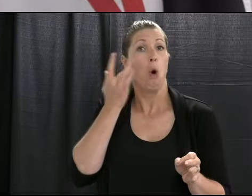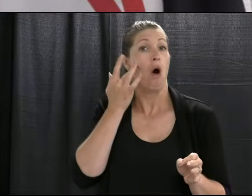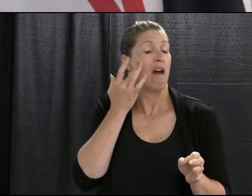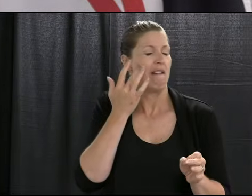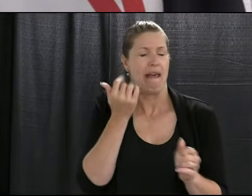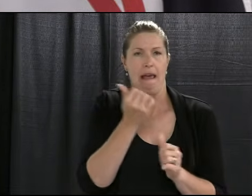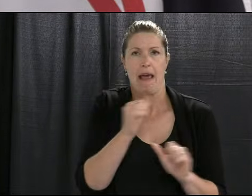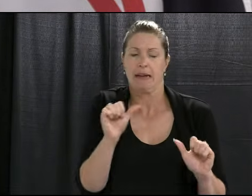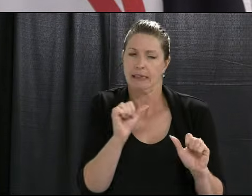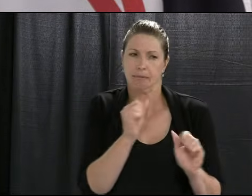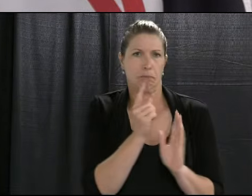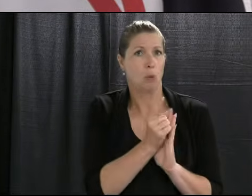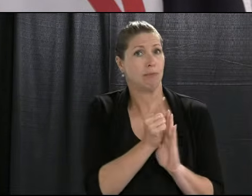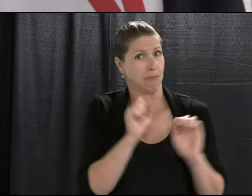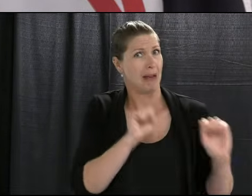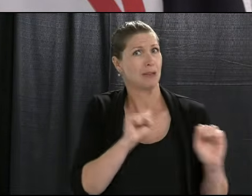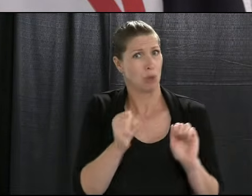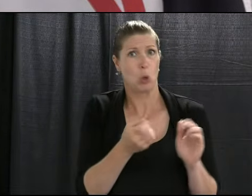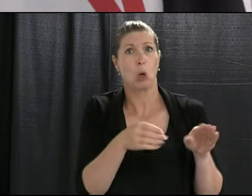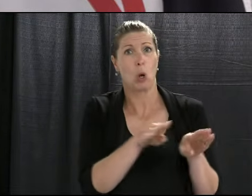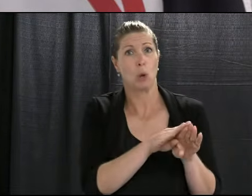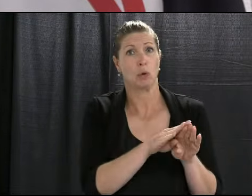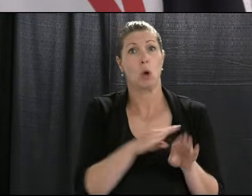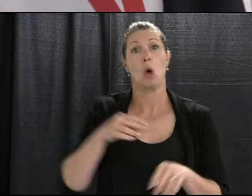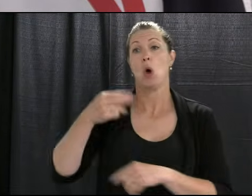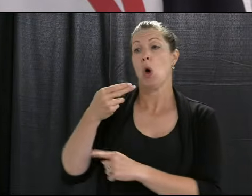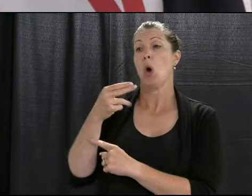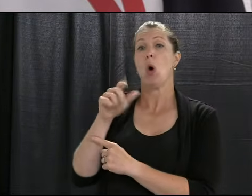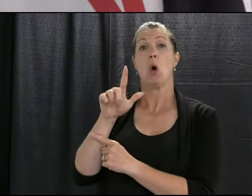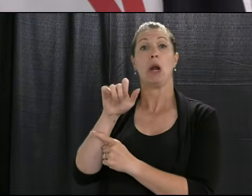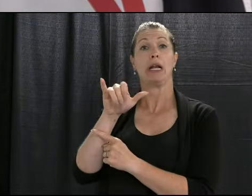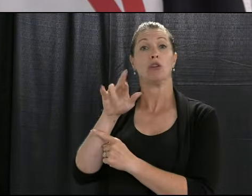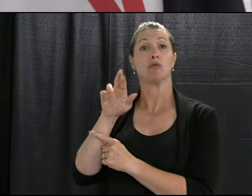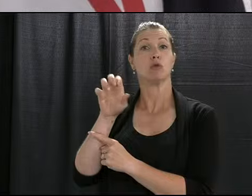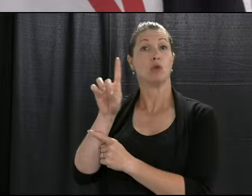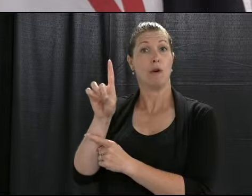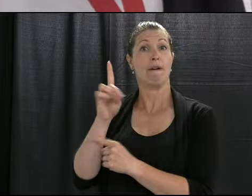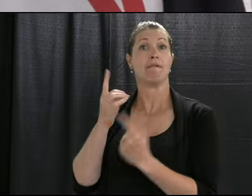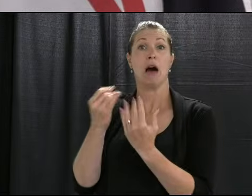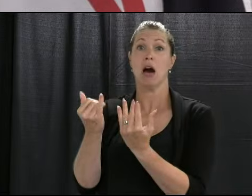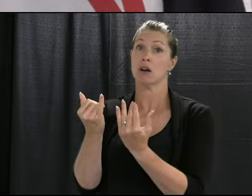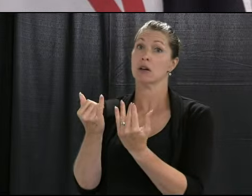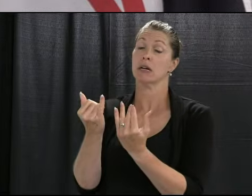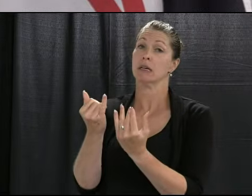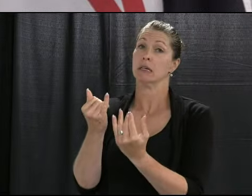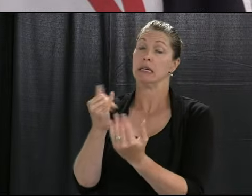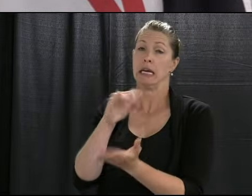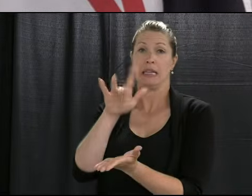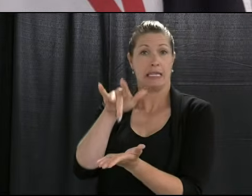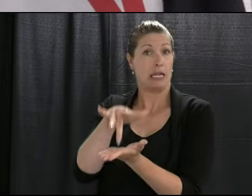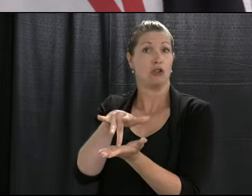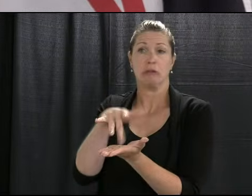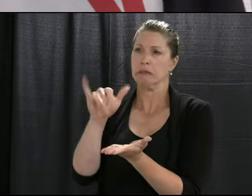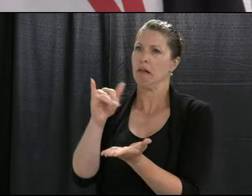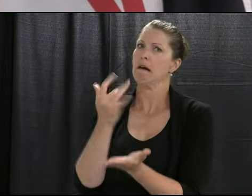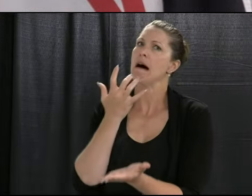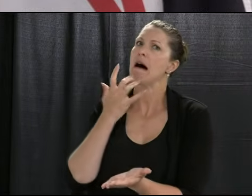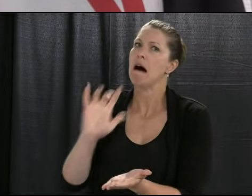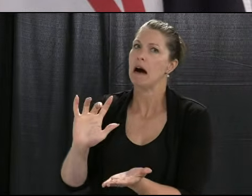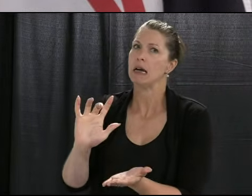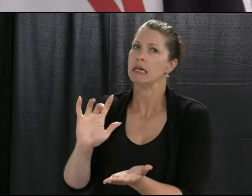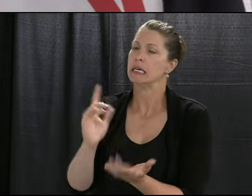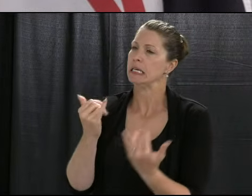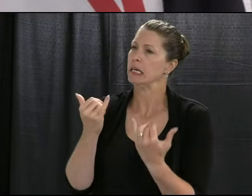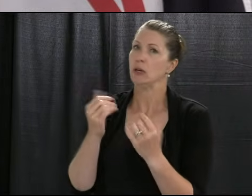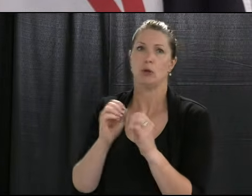to monitor that, as I said. The Holyrood fire, the main fire there is still very hot, but no growth. That continues to hold at